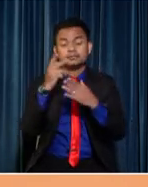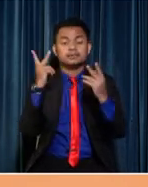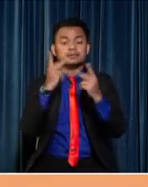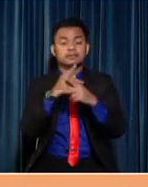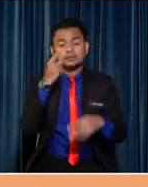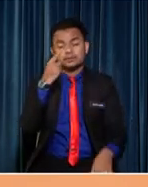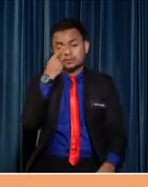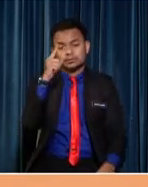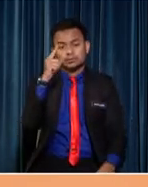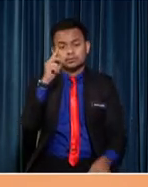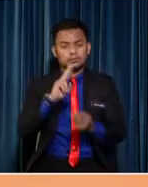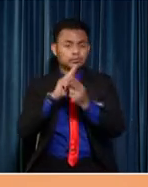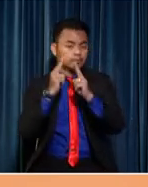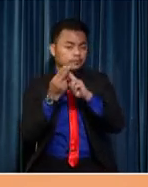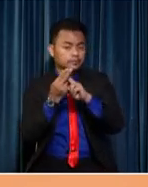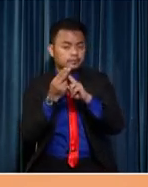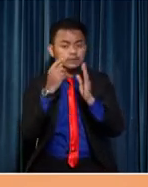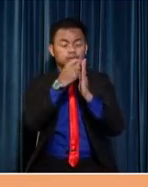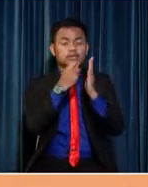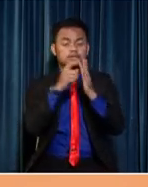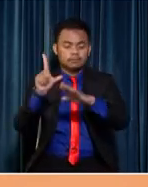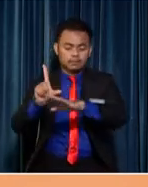convert units of length.